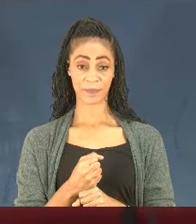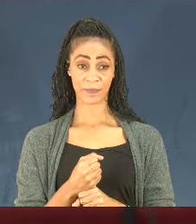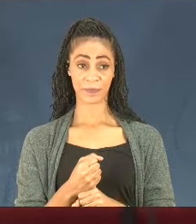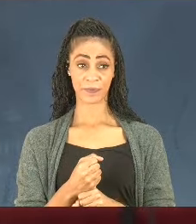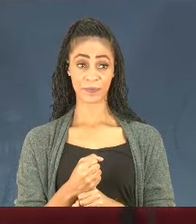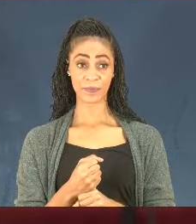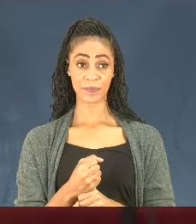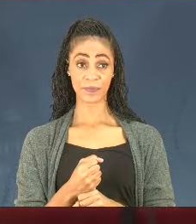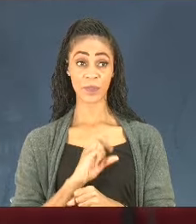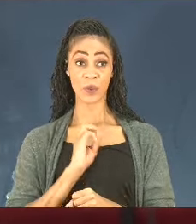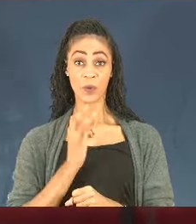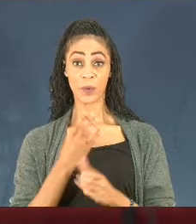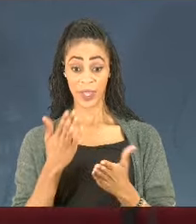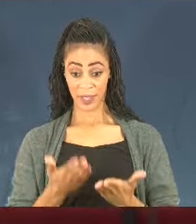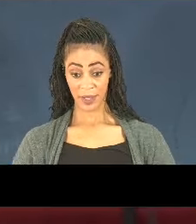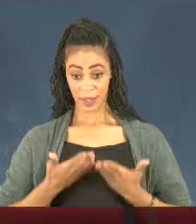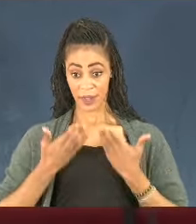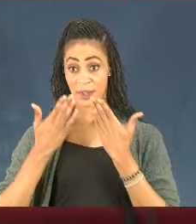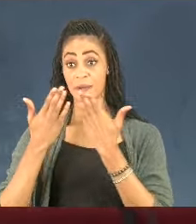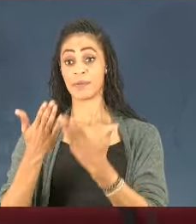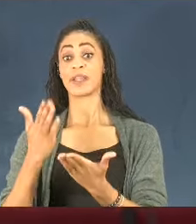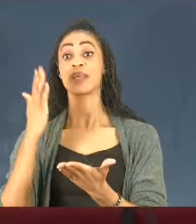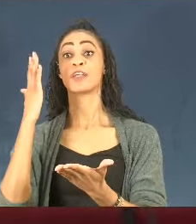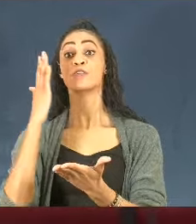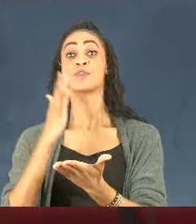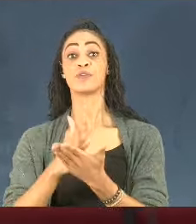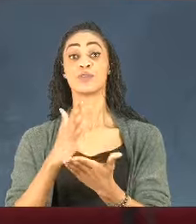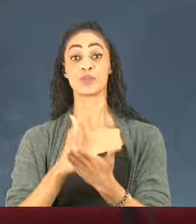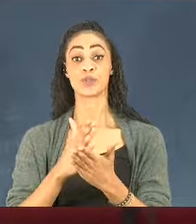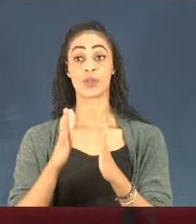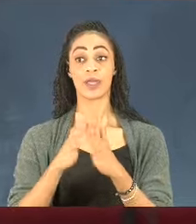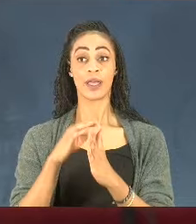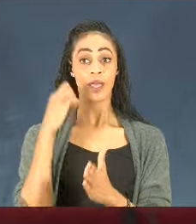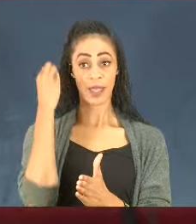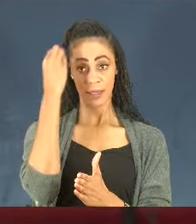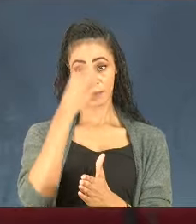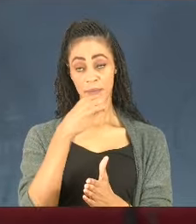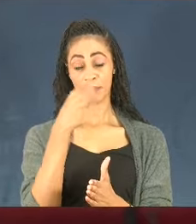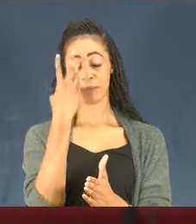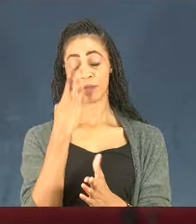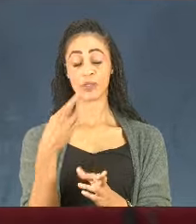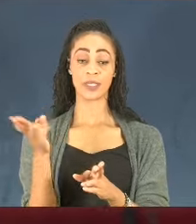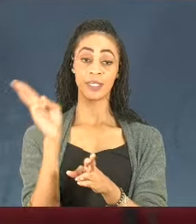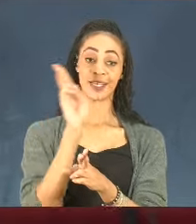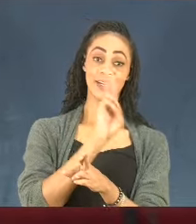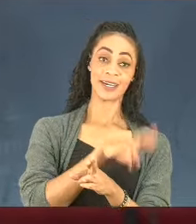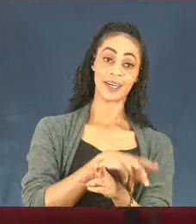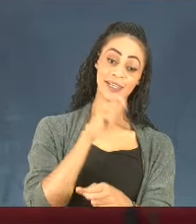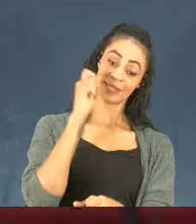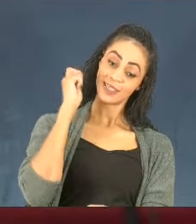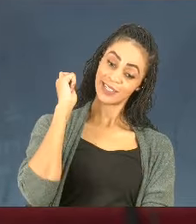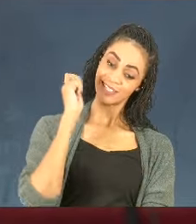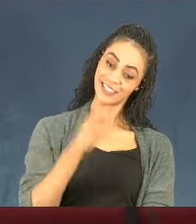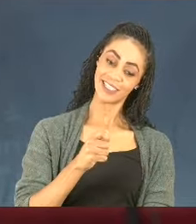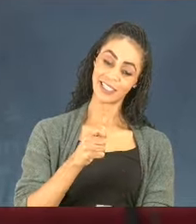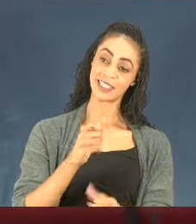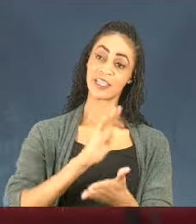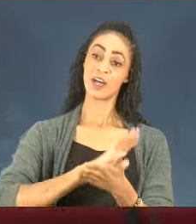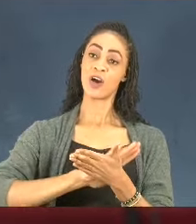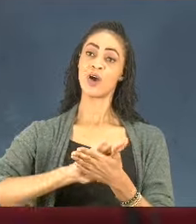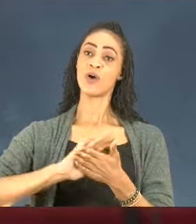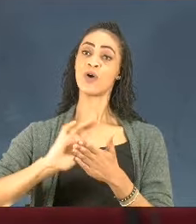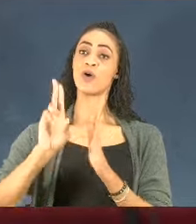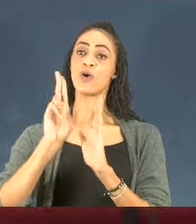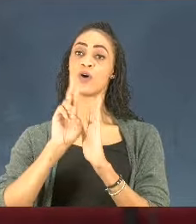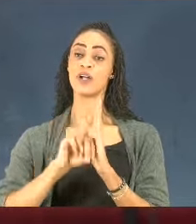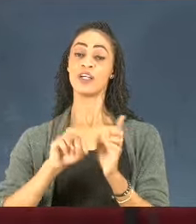We are bringing truth and beauty and restoration and justice and holiness and all these